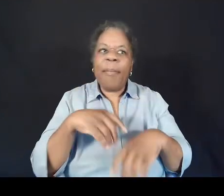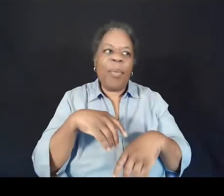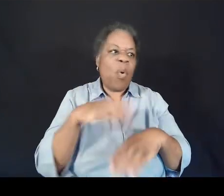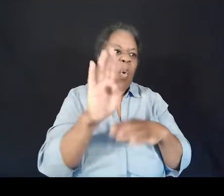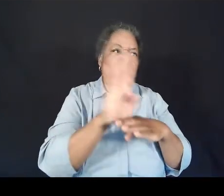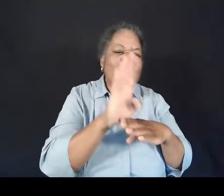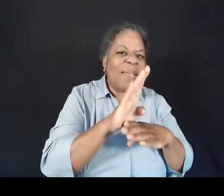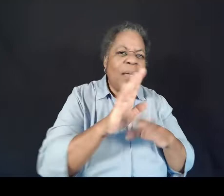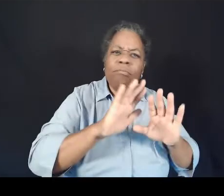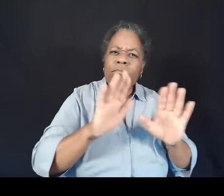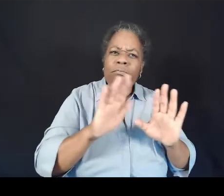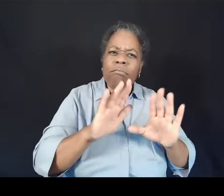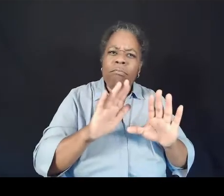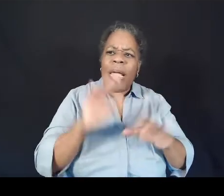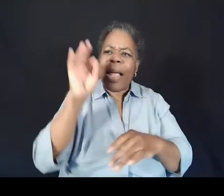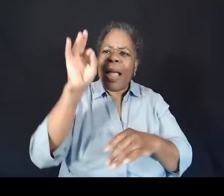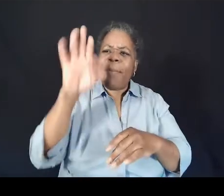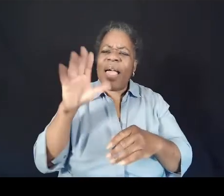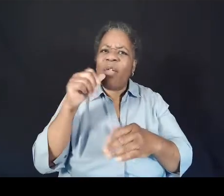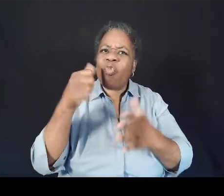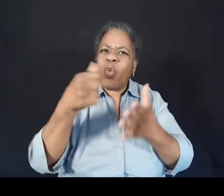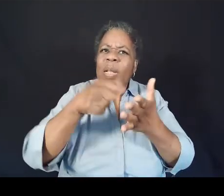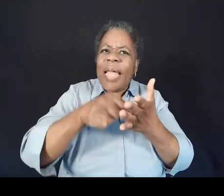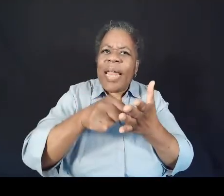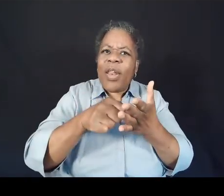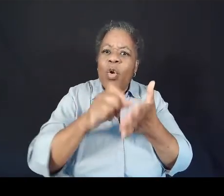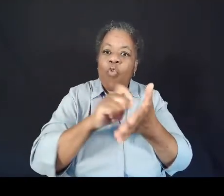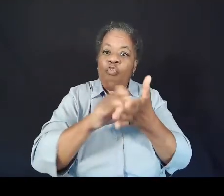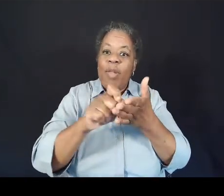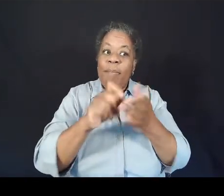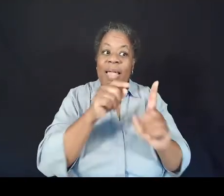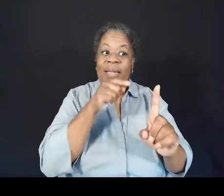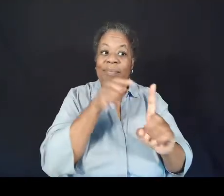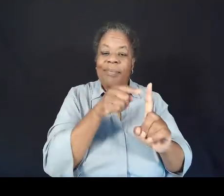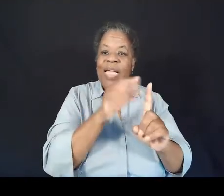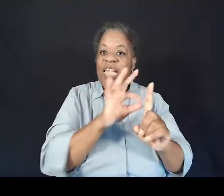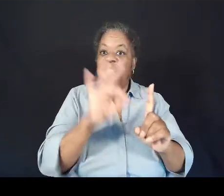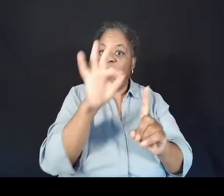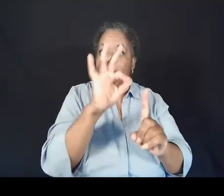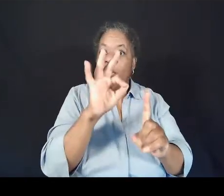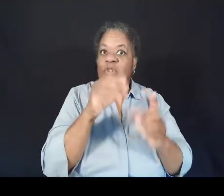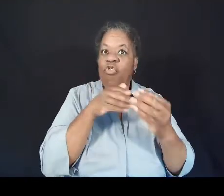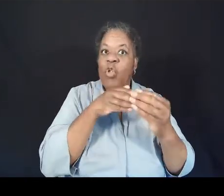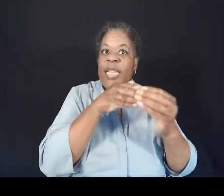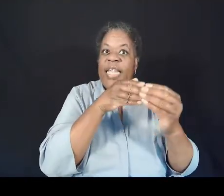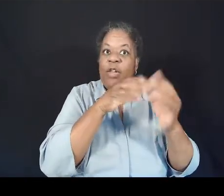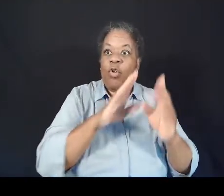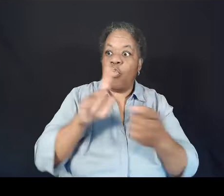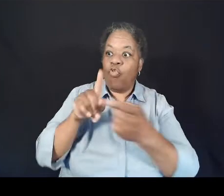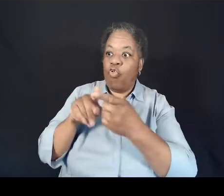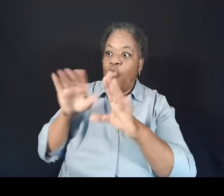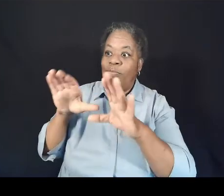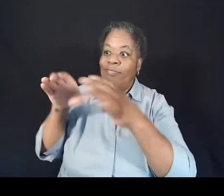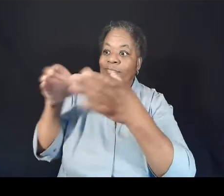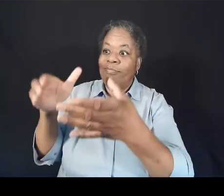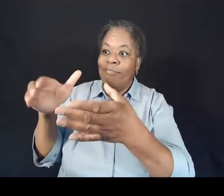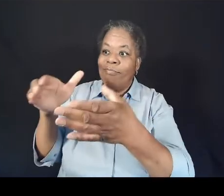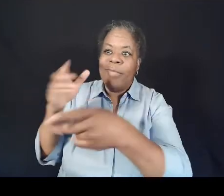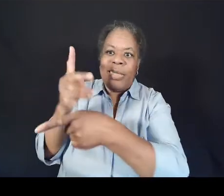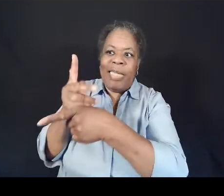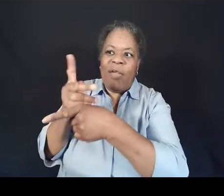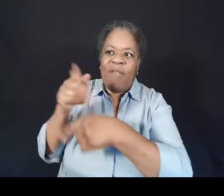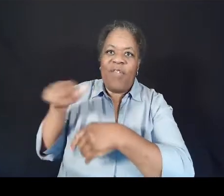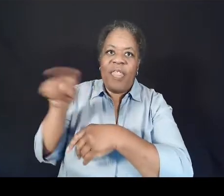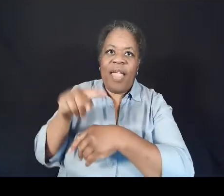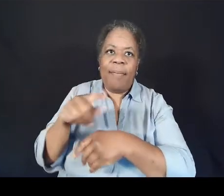letter written by a spiritual leader to a flock under his care. Now, the first question is, who is